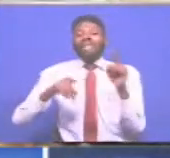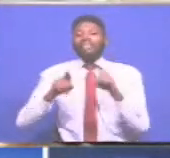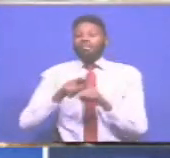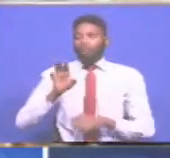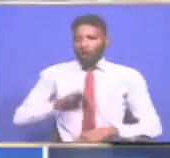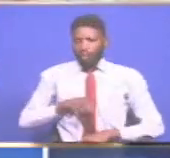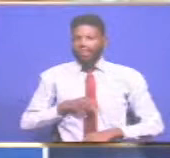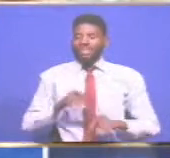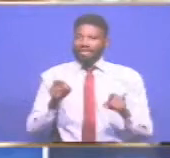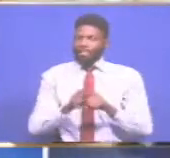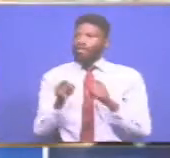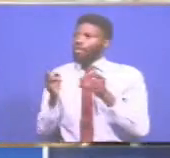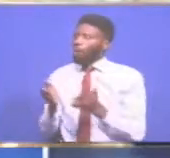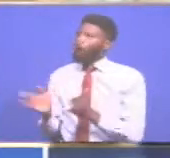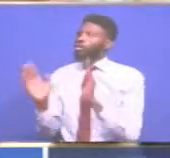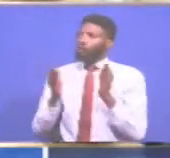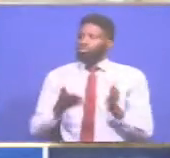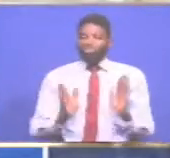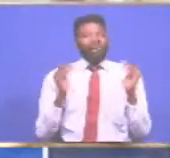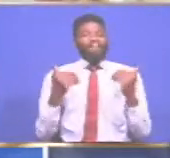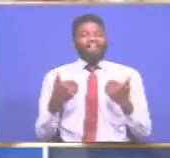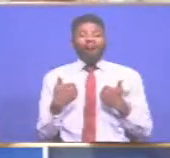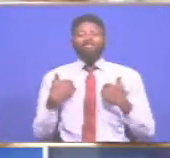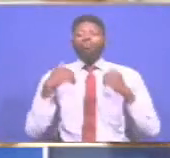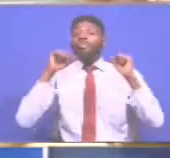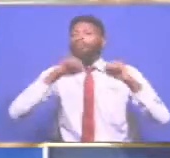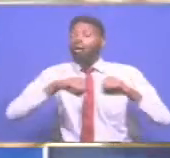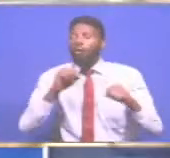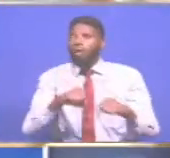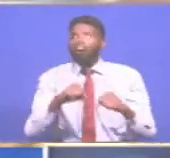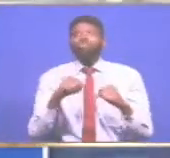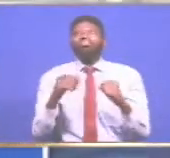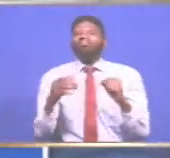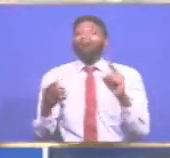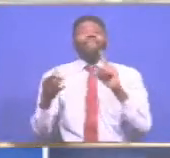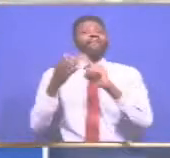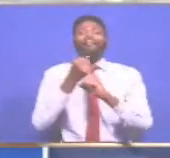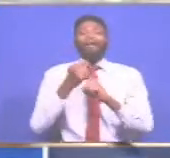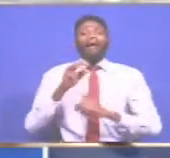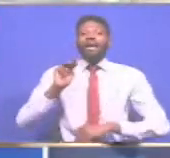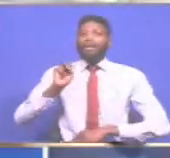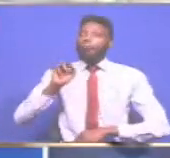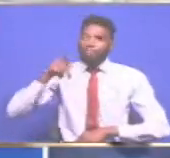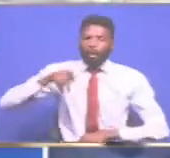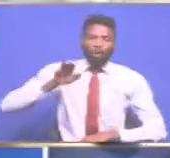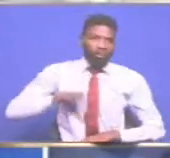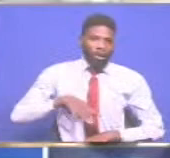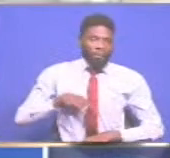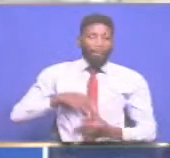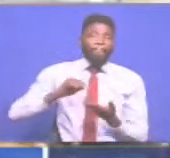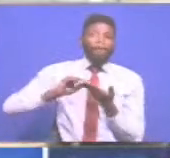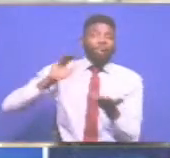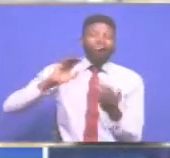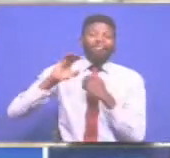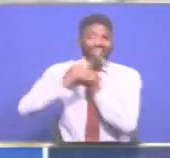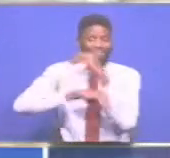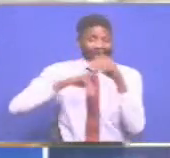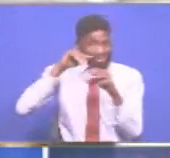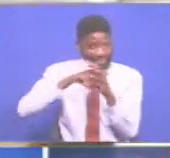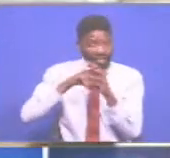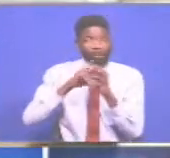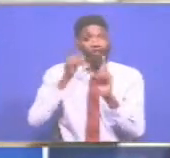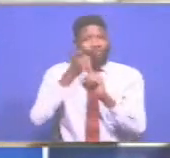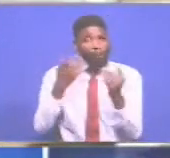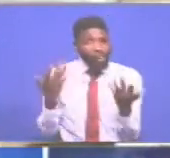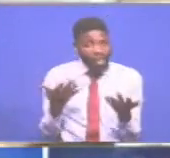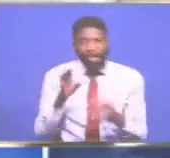chance of getting more MP women in this country through the BBI. So let's support